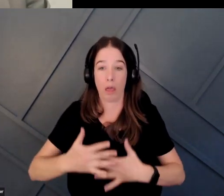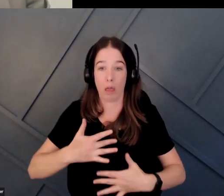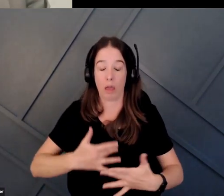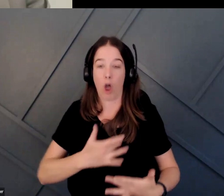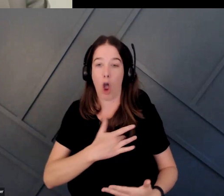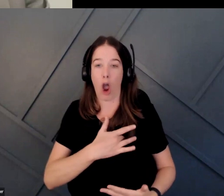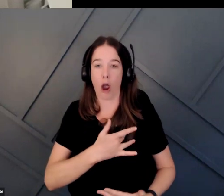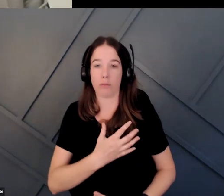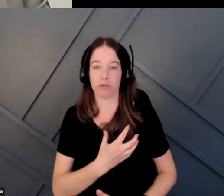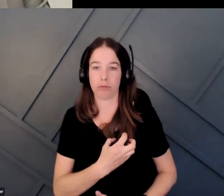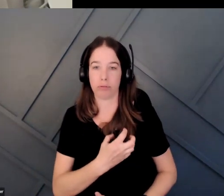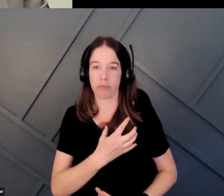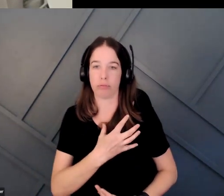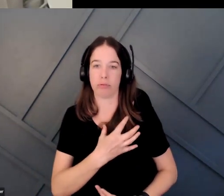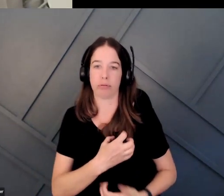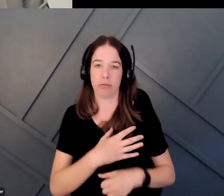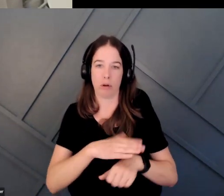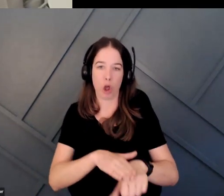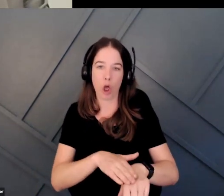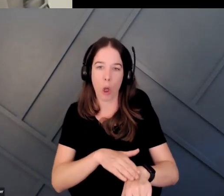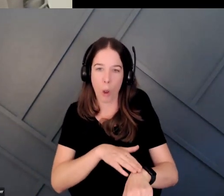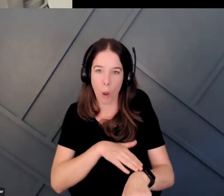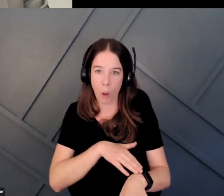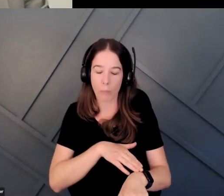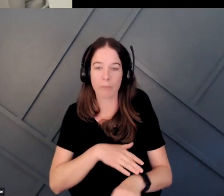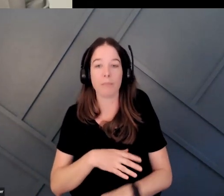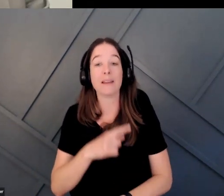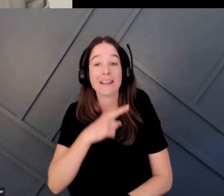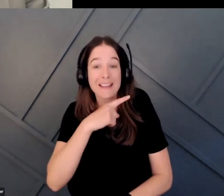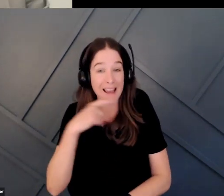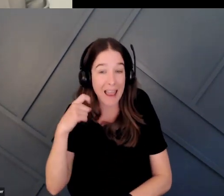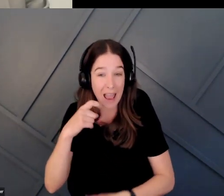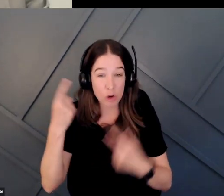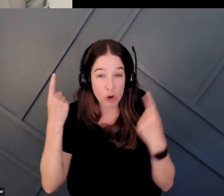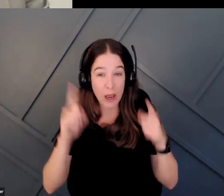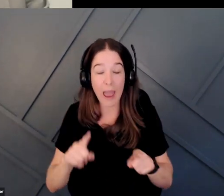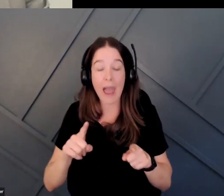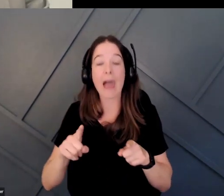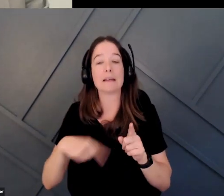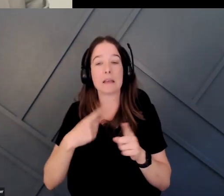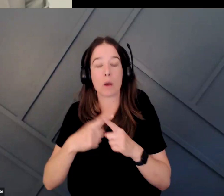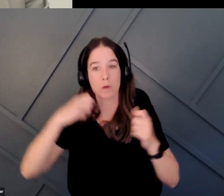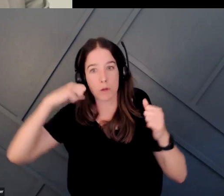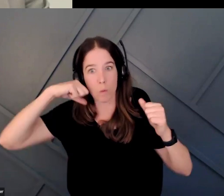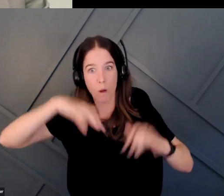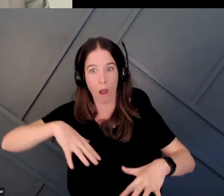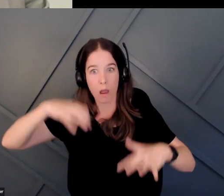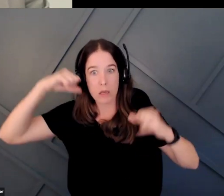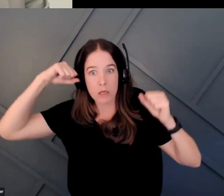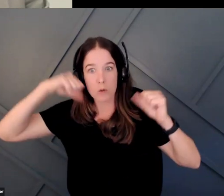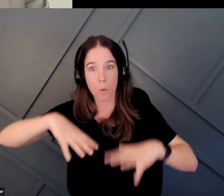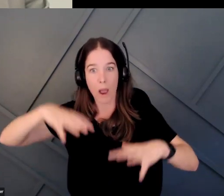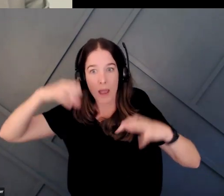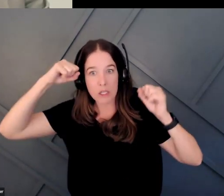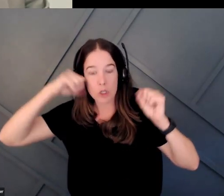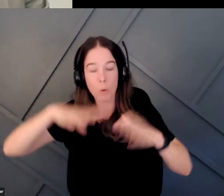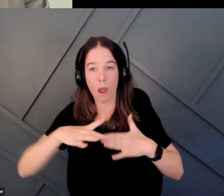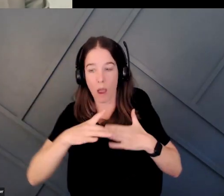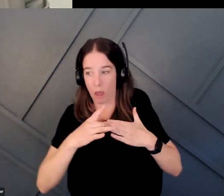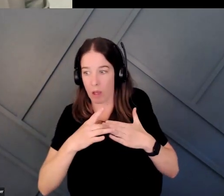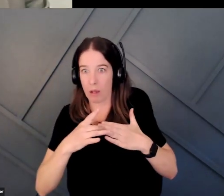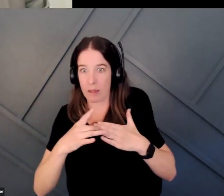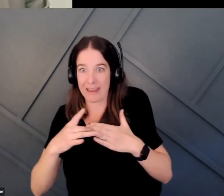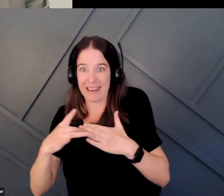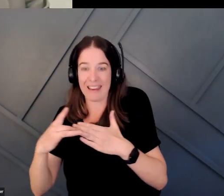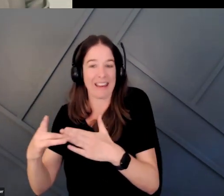Dehydration occurs when excessive sweat causes a loss of liquids in the body that progresses into shock, causing organs to